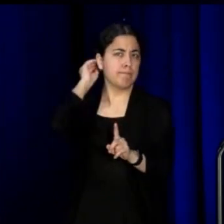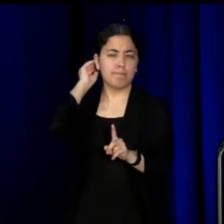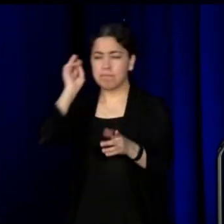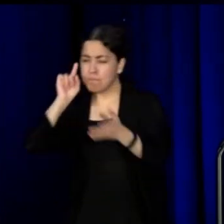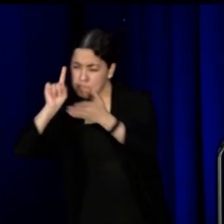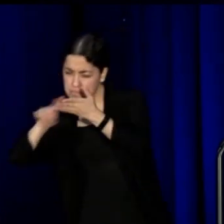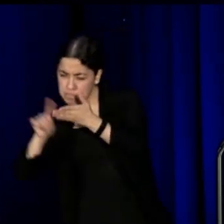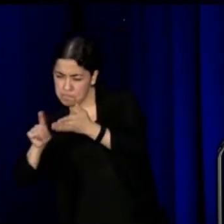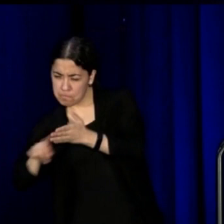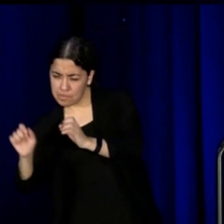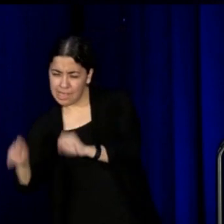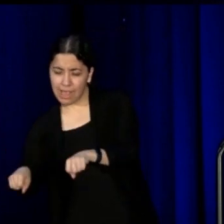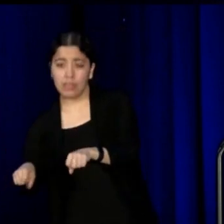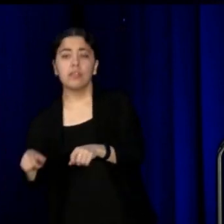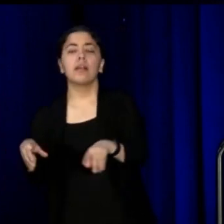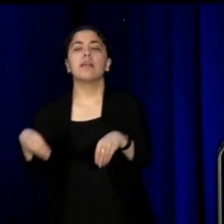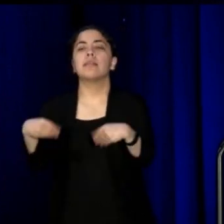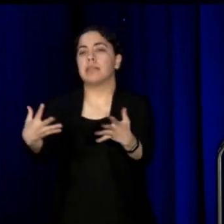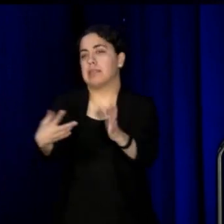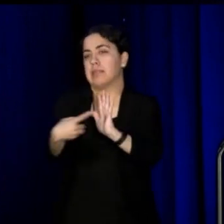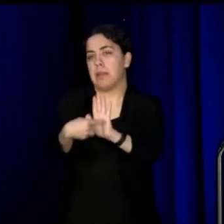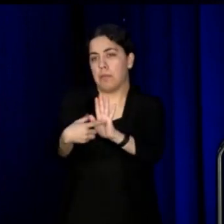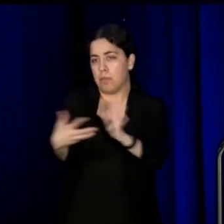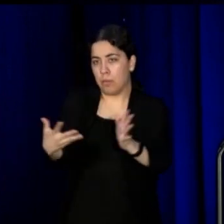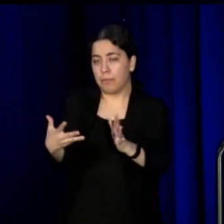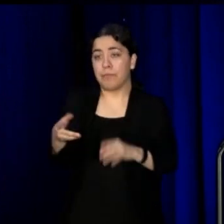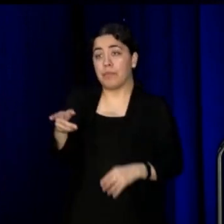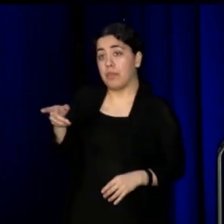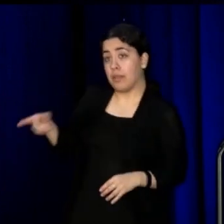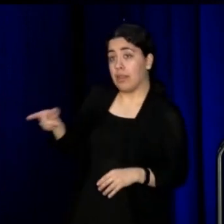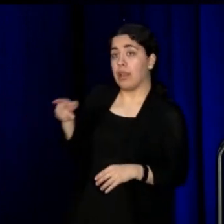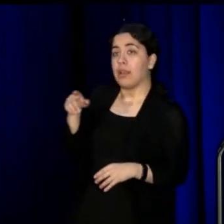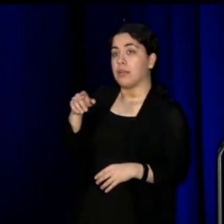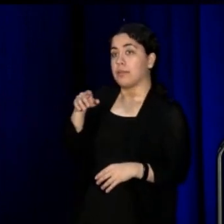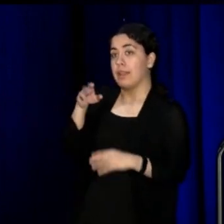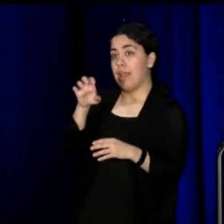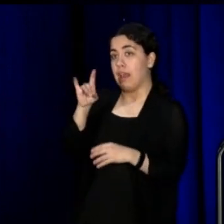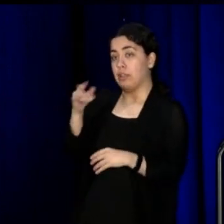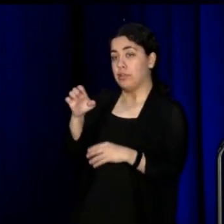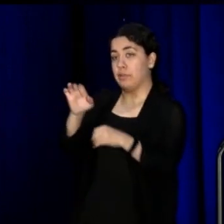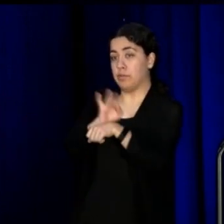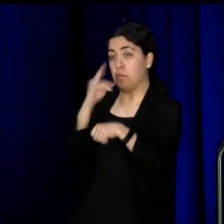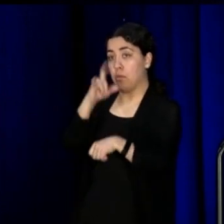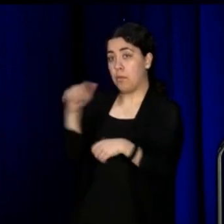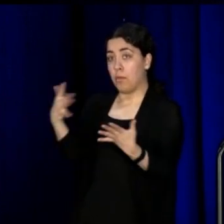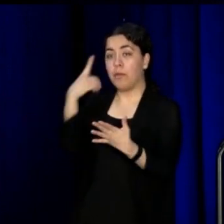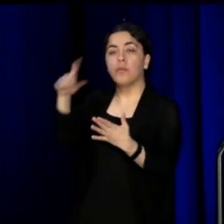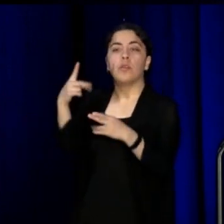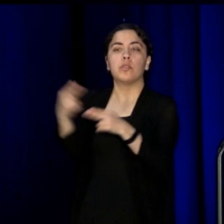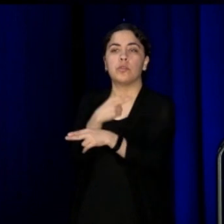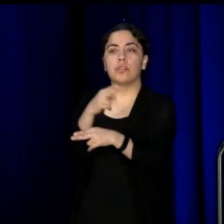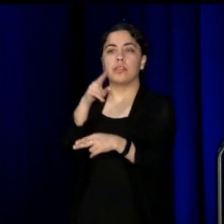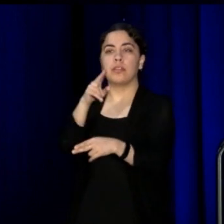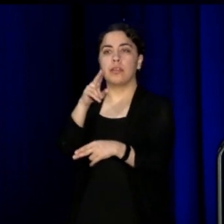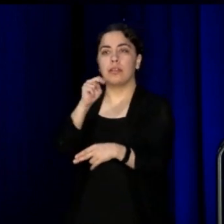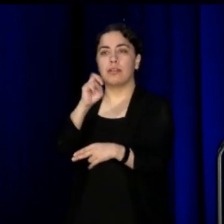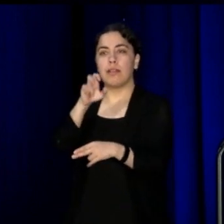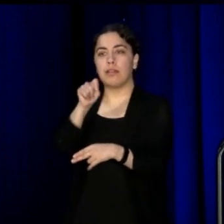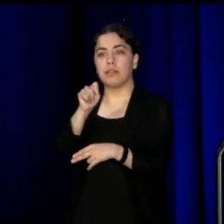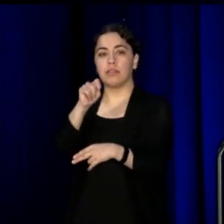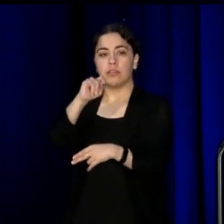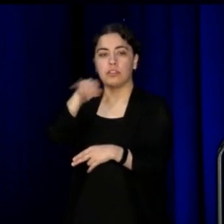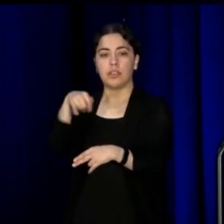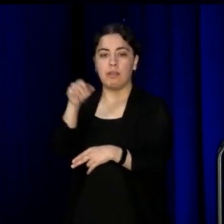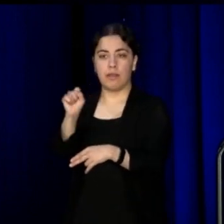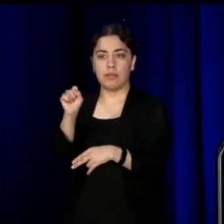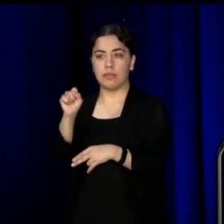that. To show you an example, this is how an edge function looks like using Next.js and